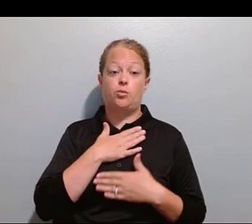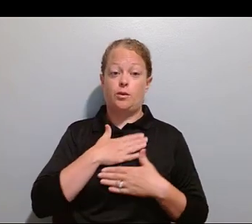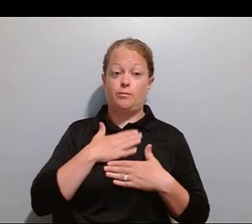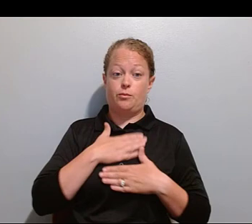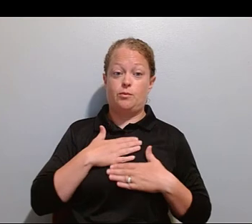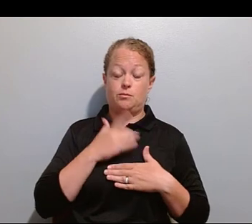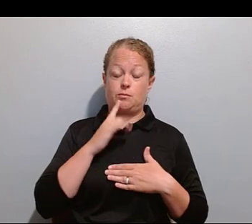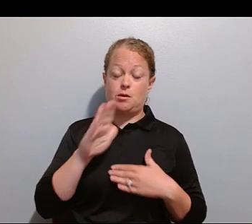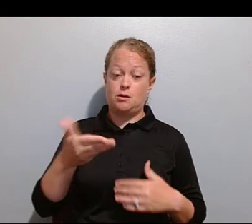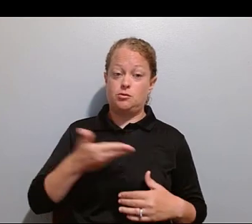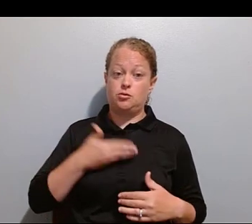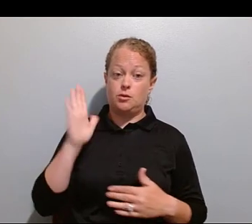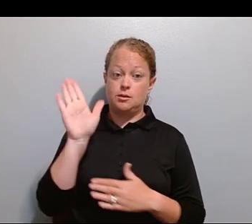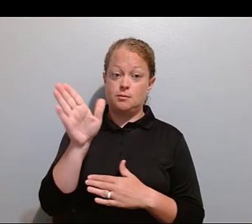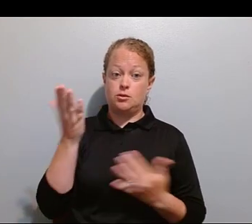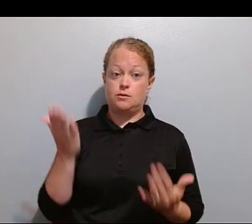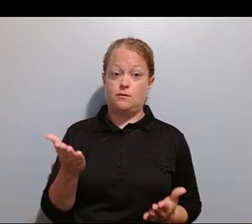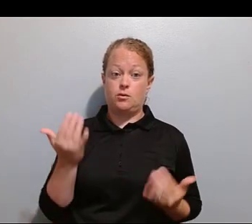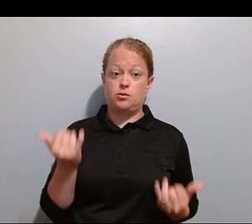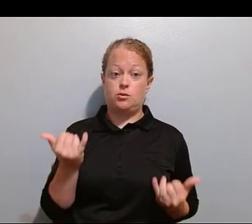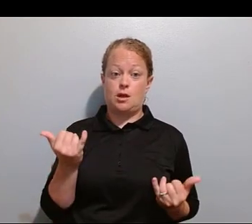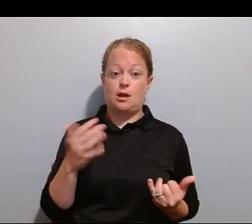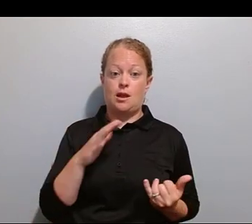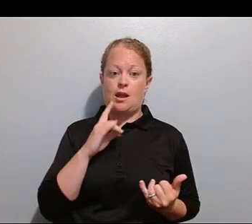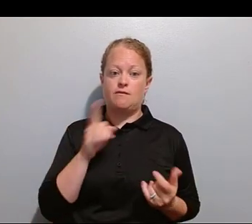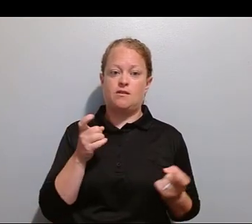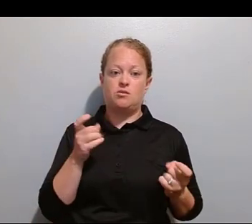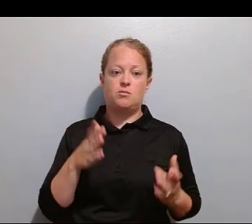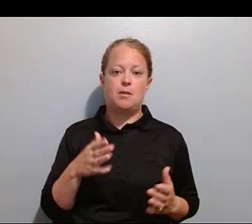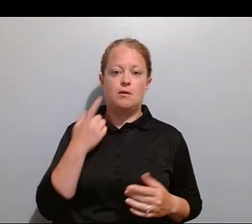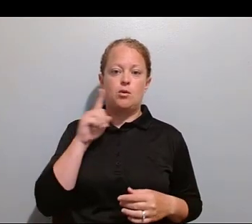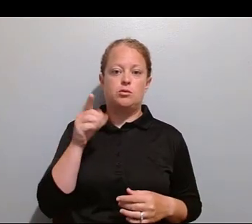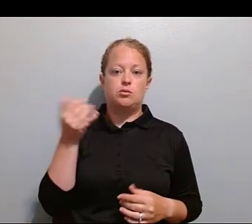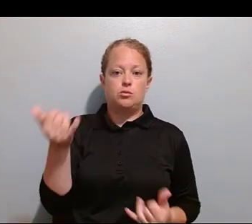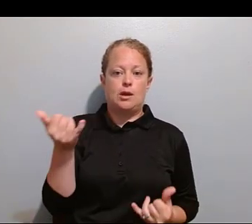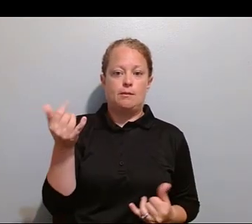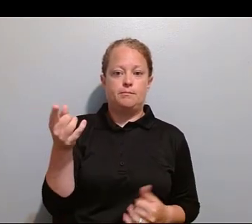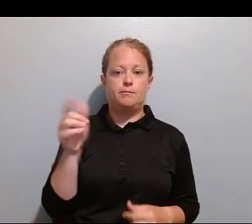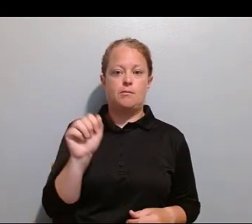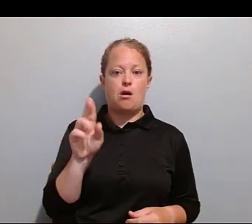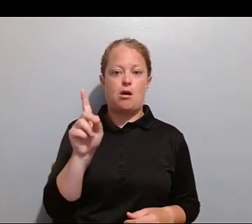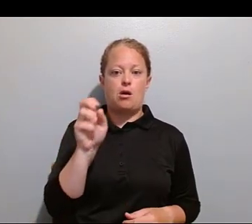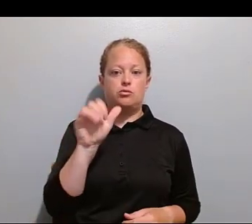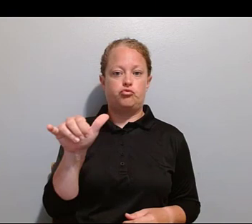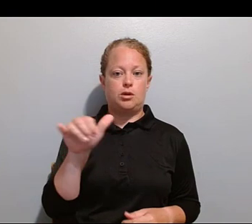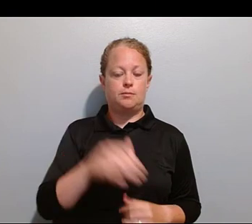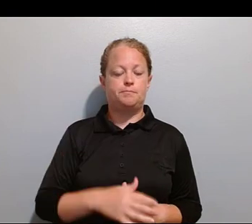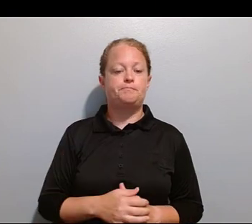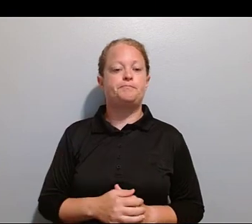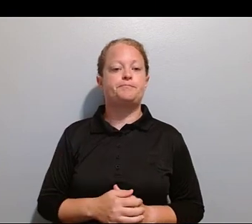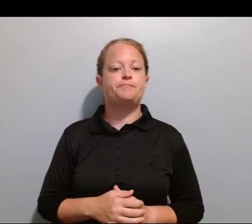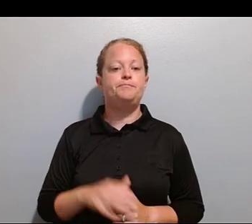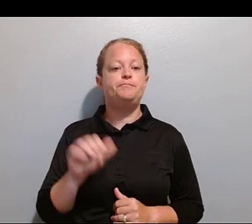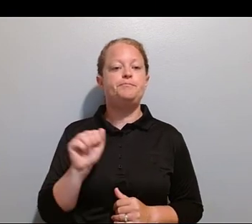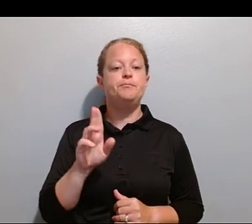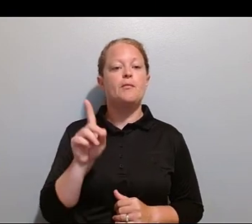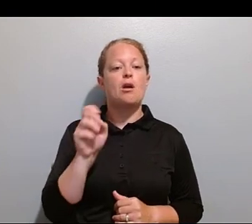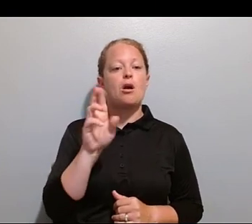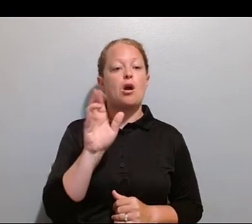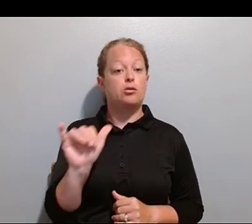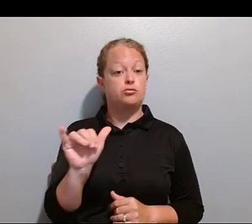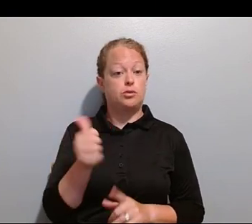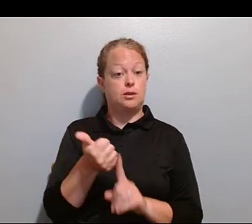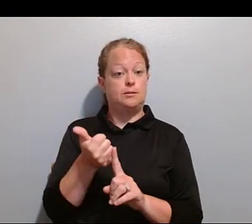speakers for today's session and the animator for the session of today, Audrey L'Espérance. Audrey is